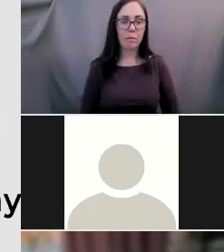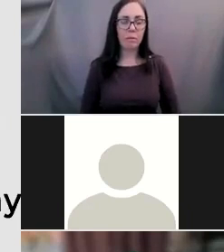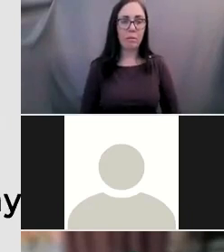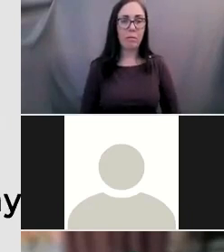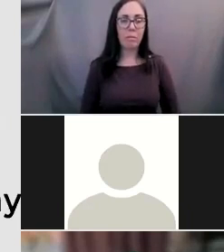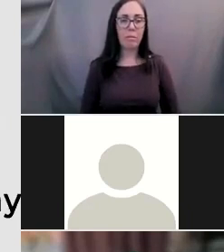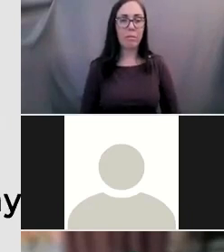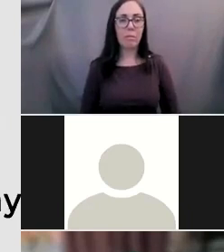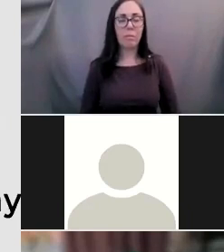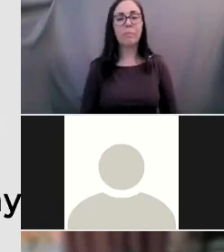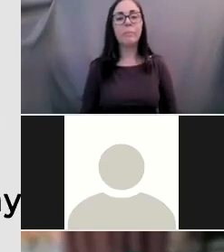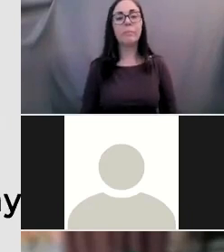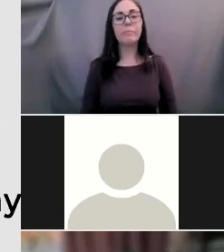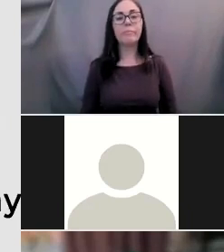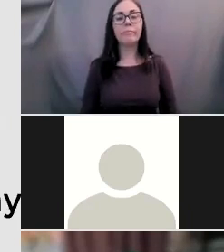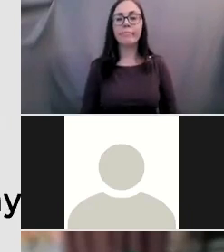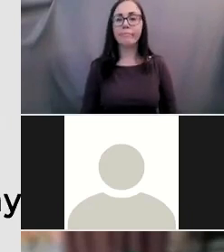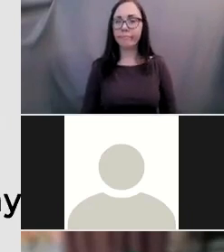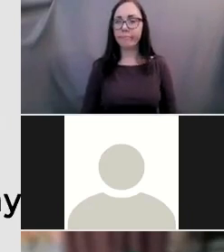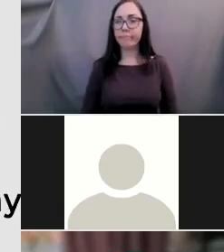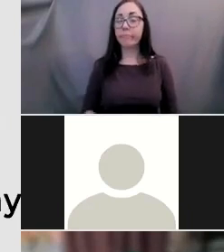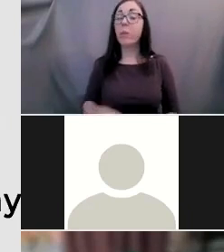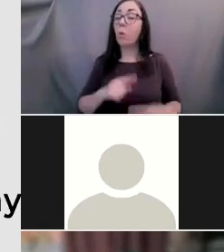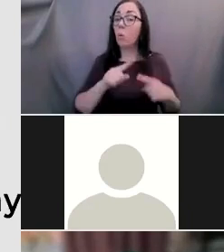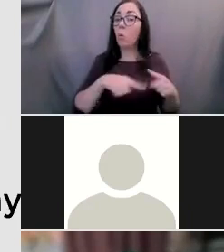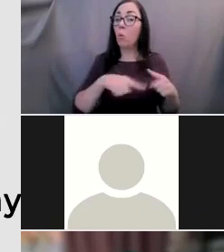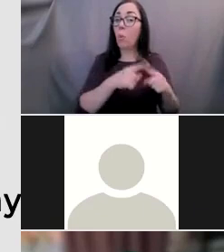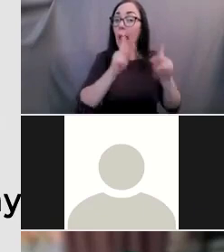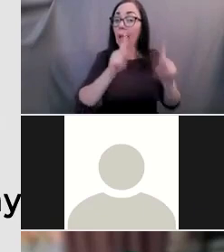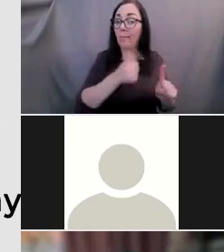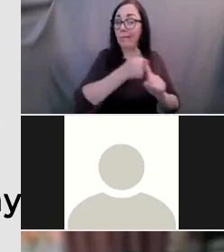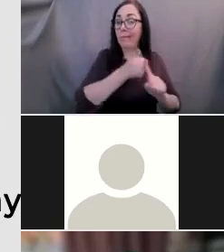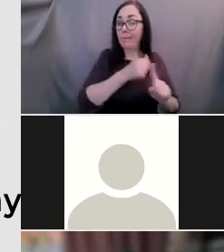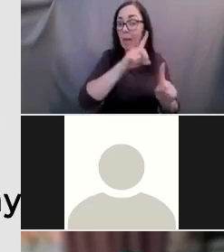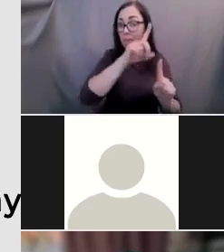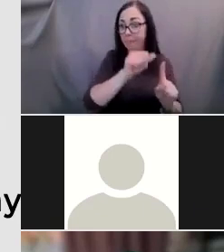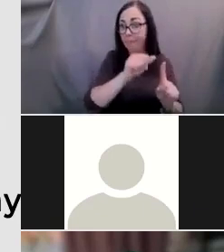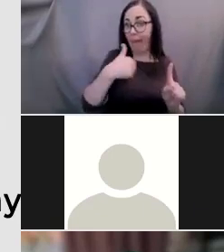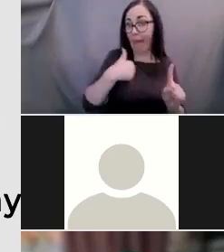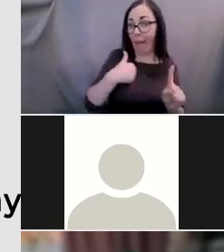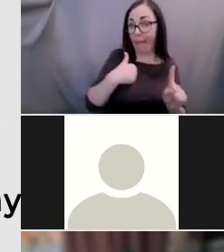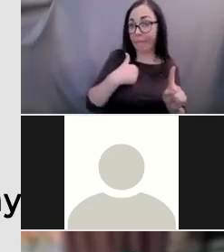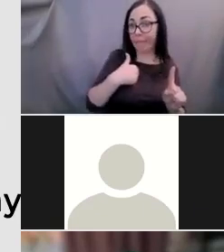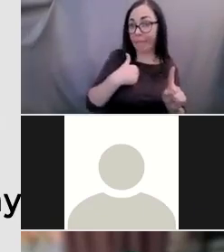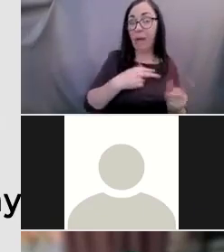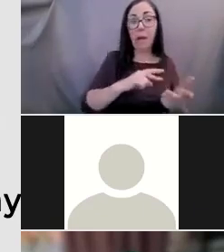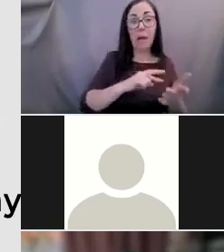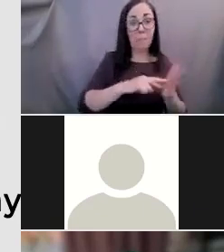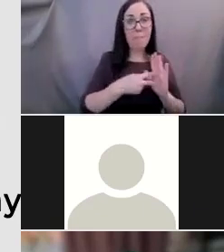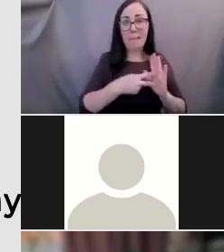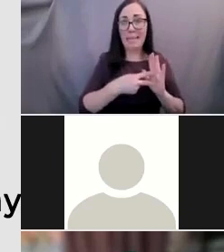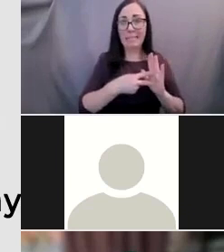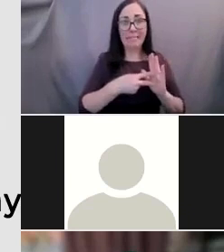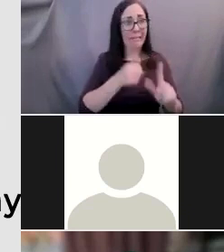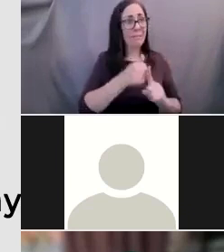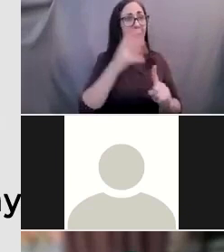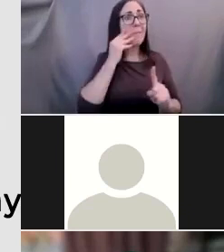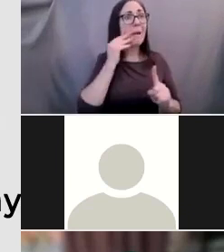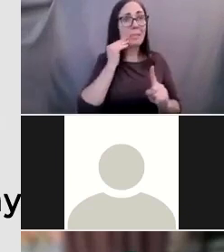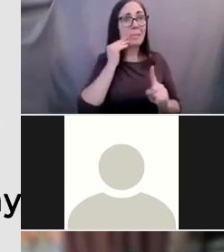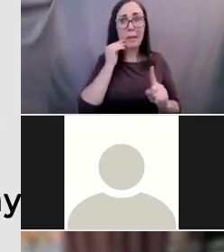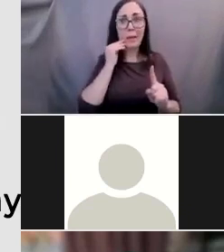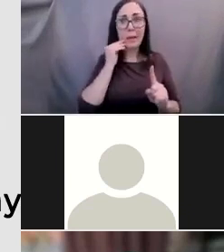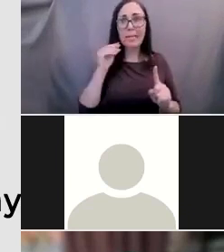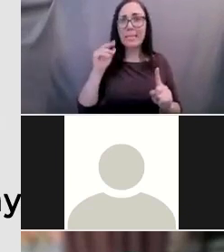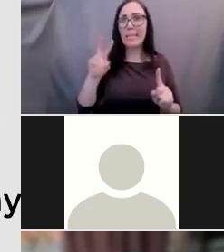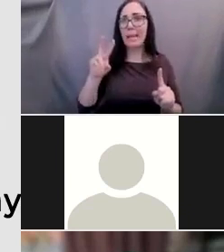With people who have disabilities, there's a lot of barriers to reporting that victimization. For example, individuals